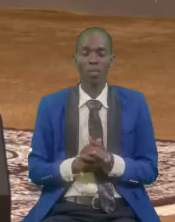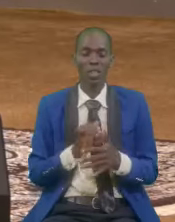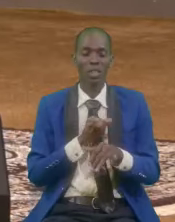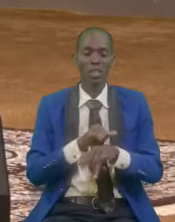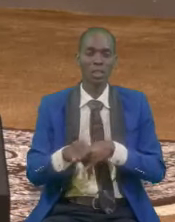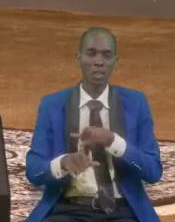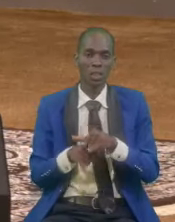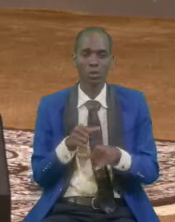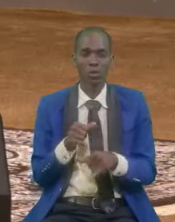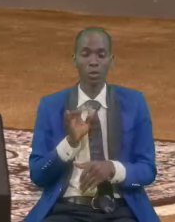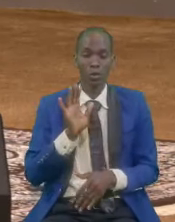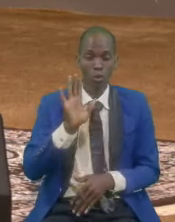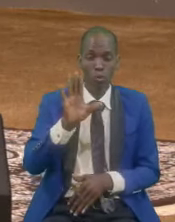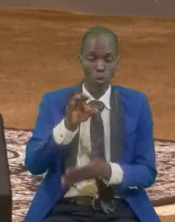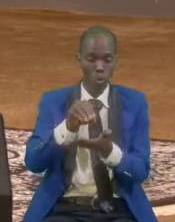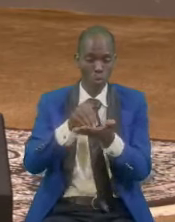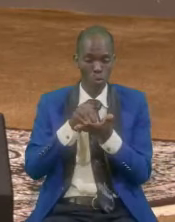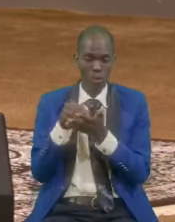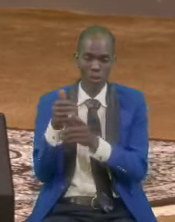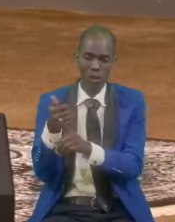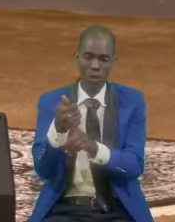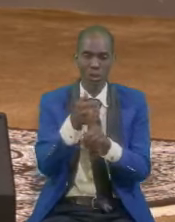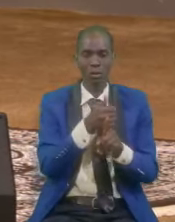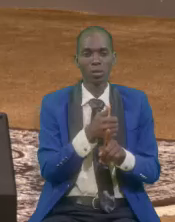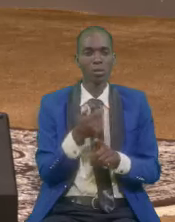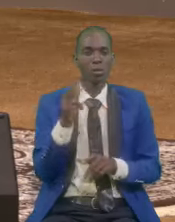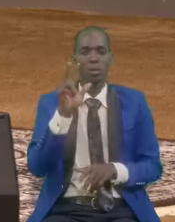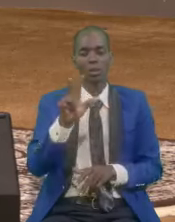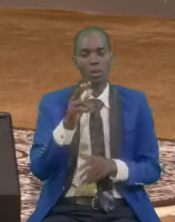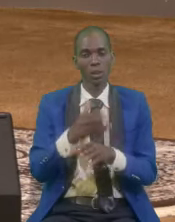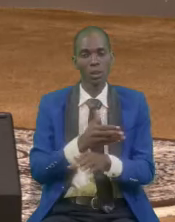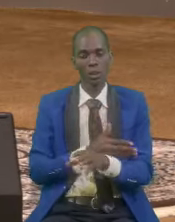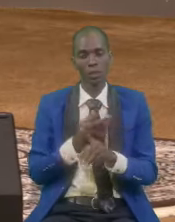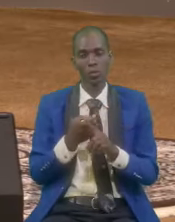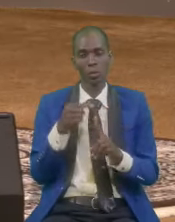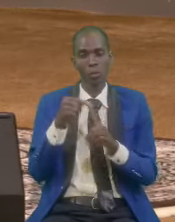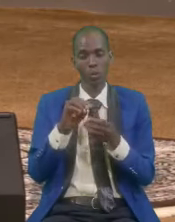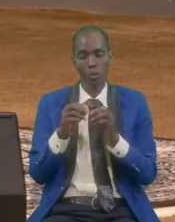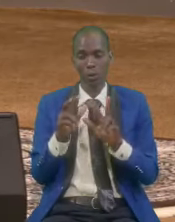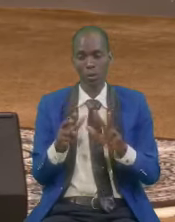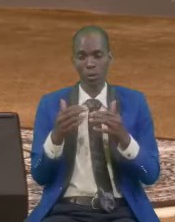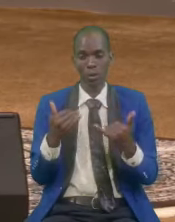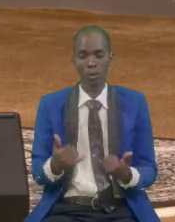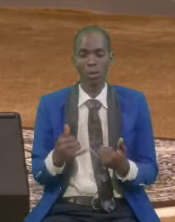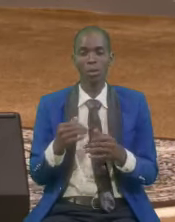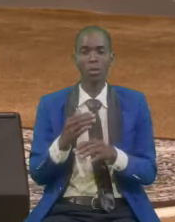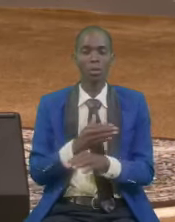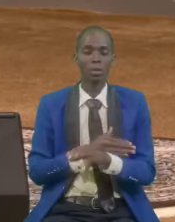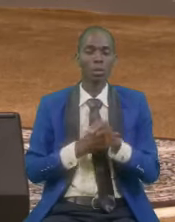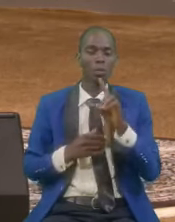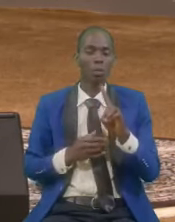deceiving your own selves. There are three things we're looking at here. Number one,